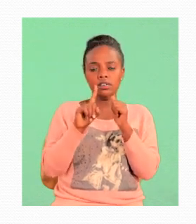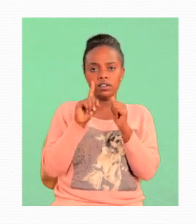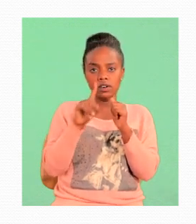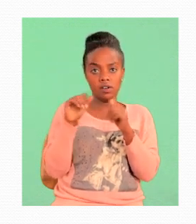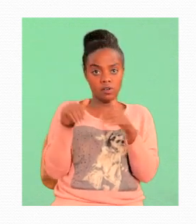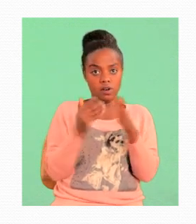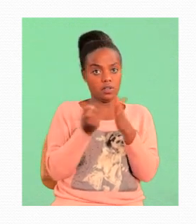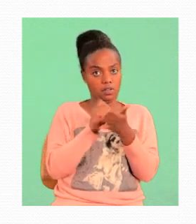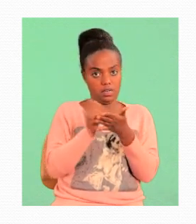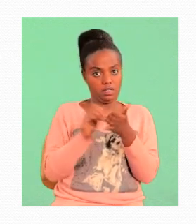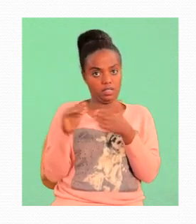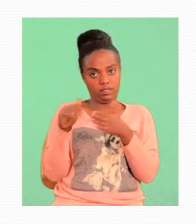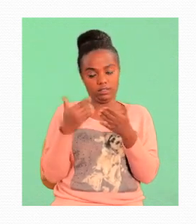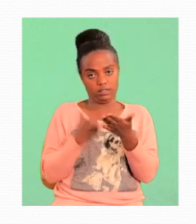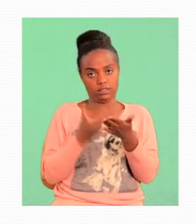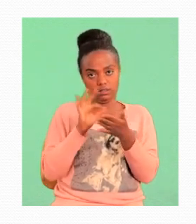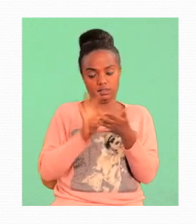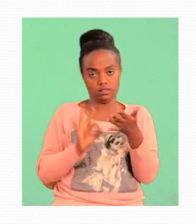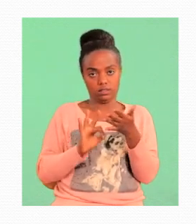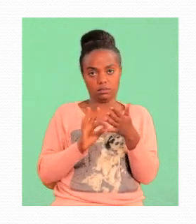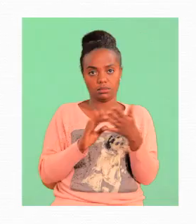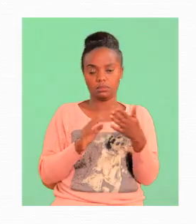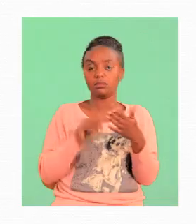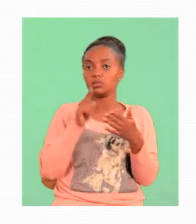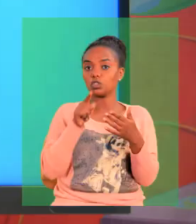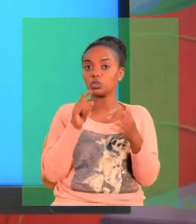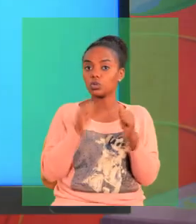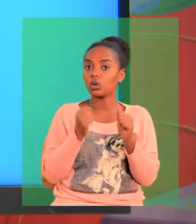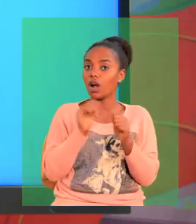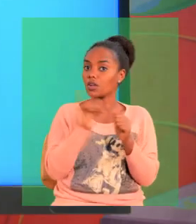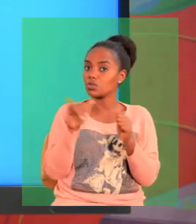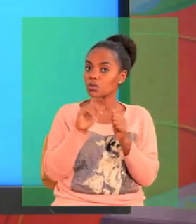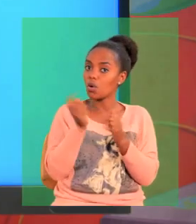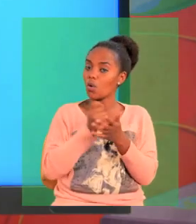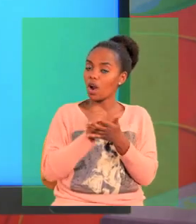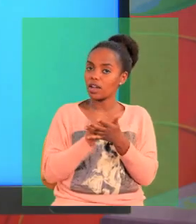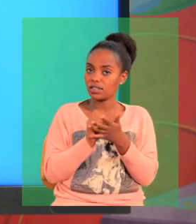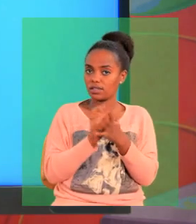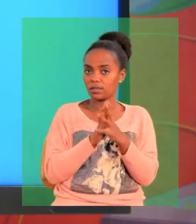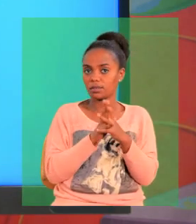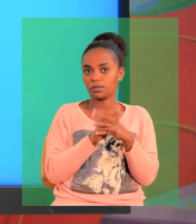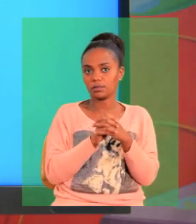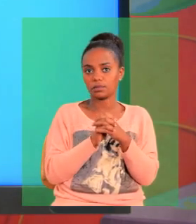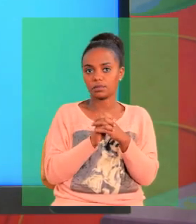writing R inverses in this form. We can also write